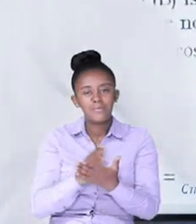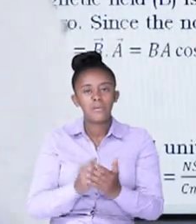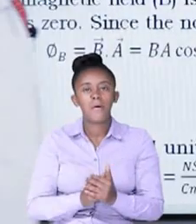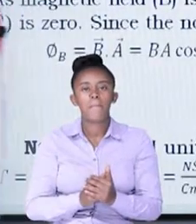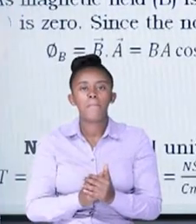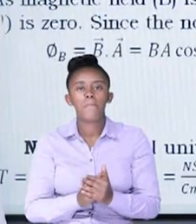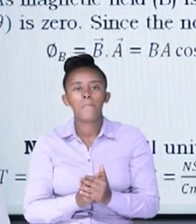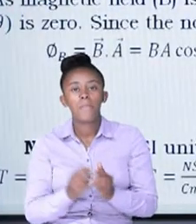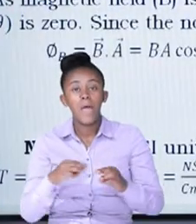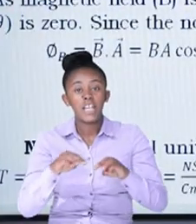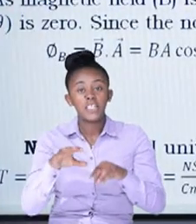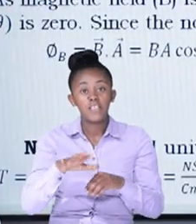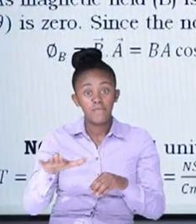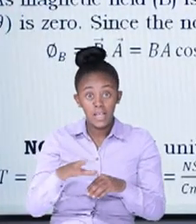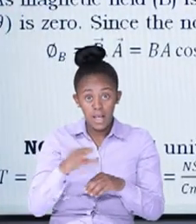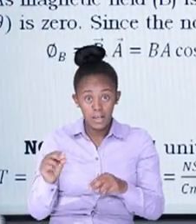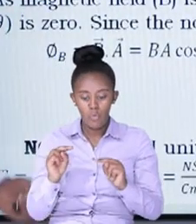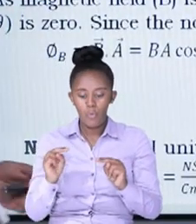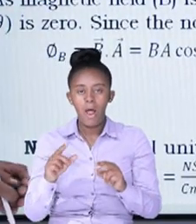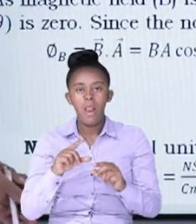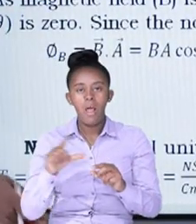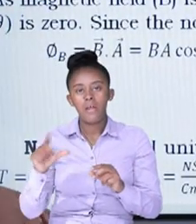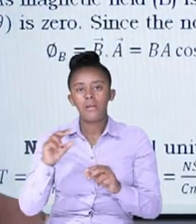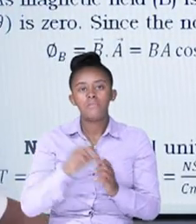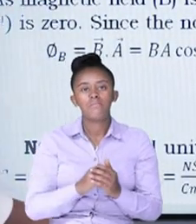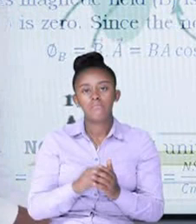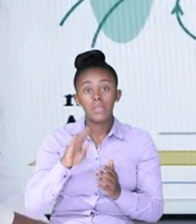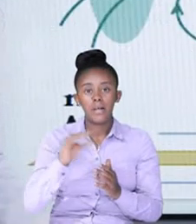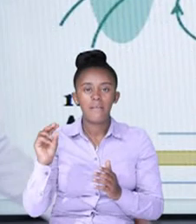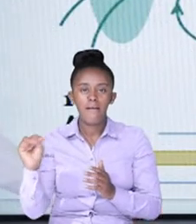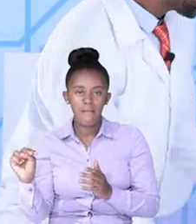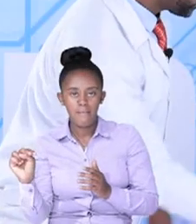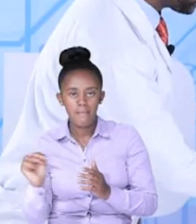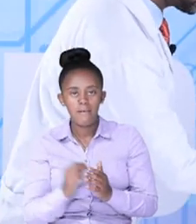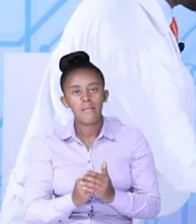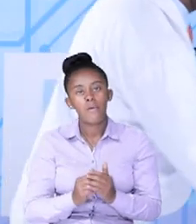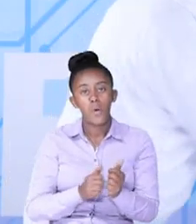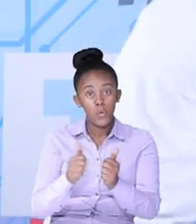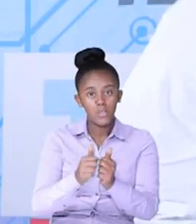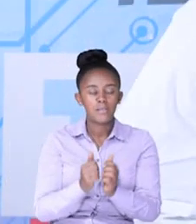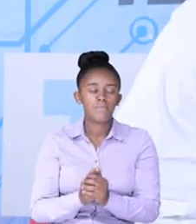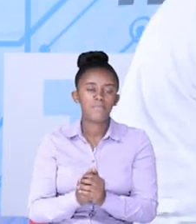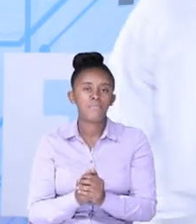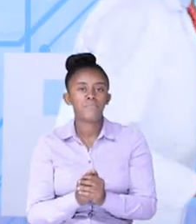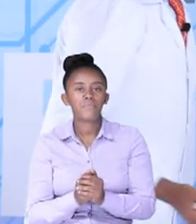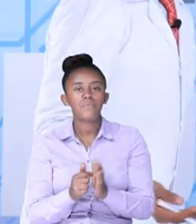and what? The normal line. So when you proceed here, for example, here